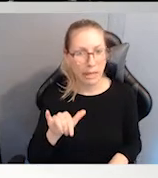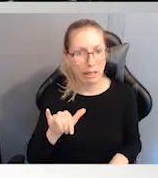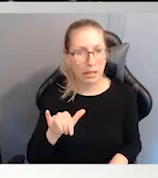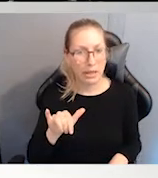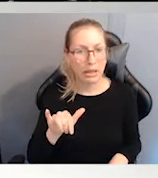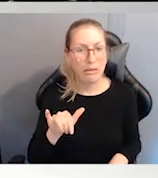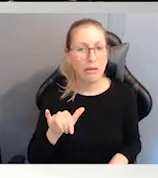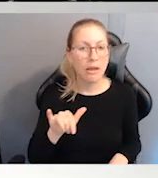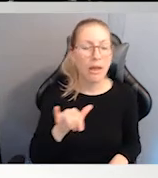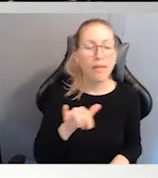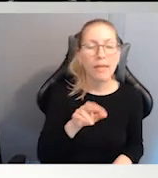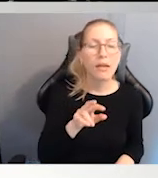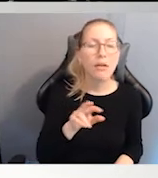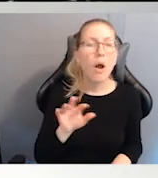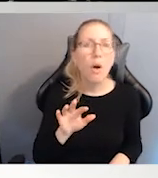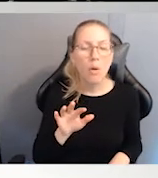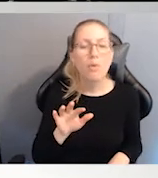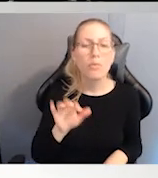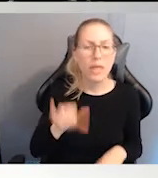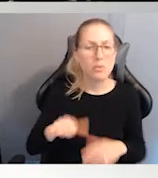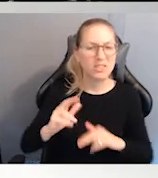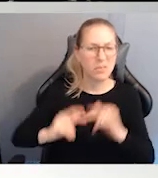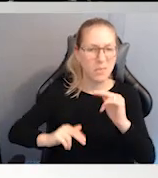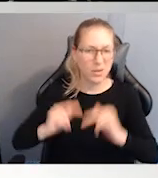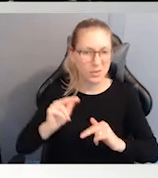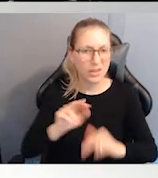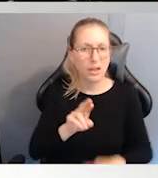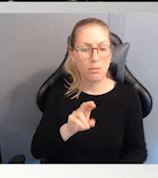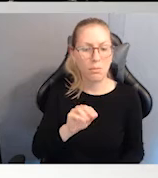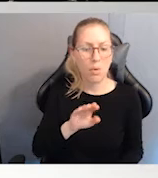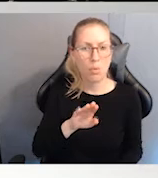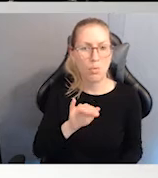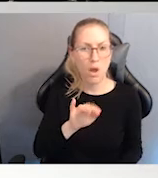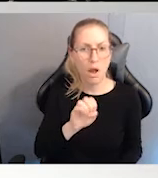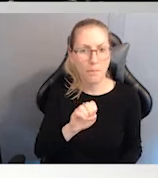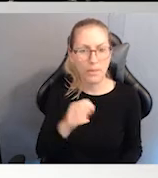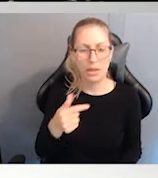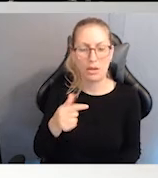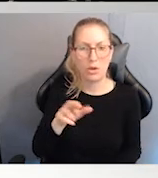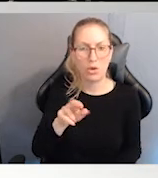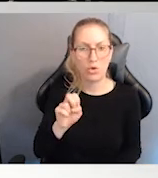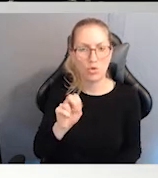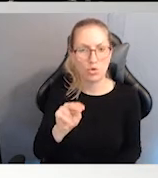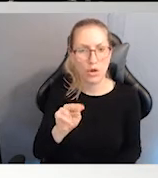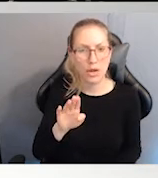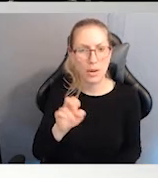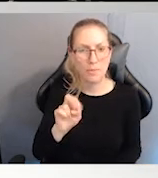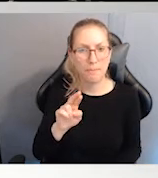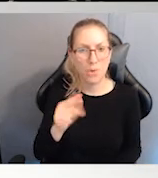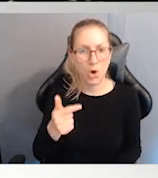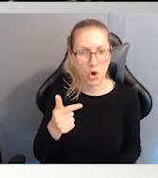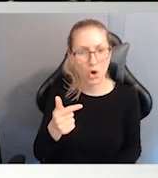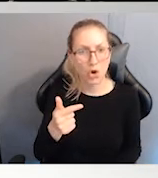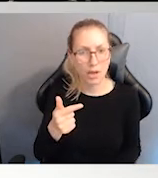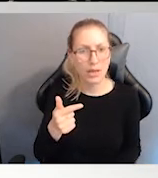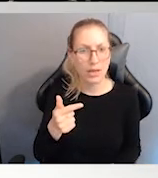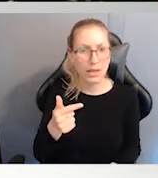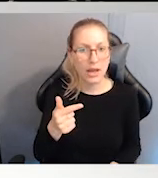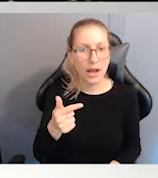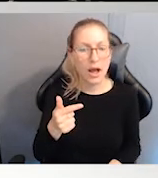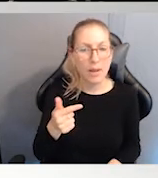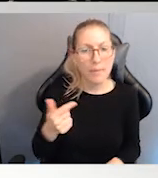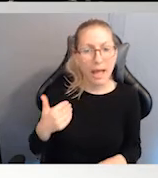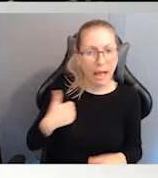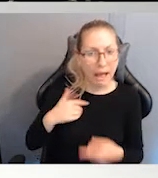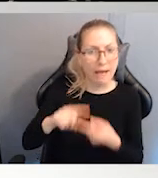the advisor. She had a friend, a singer-songwriter named David Roth, not